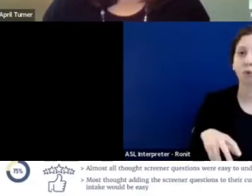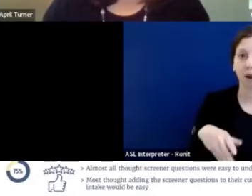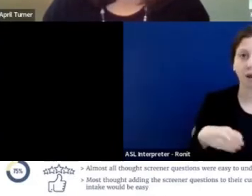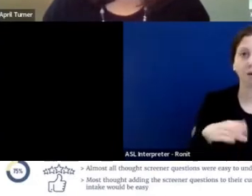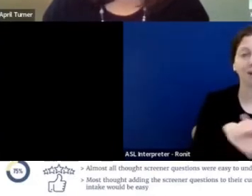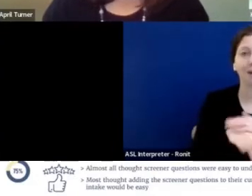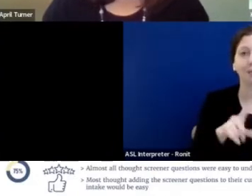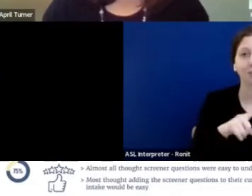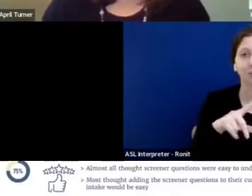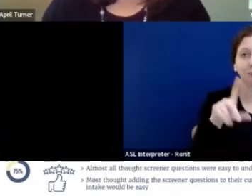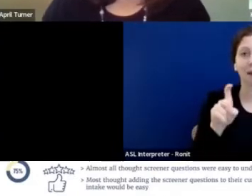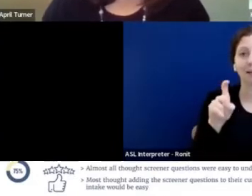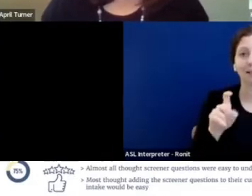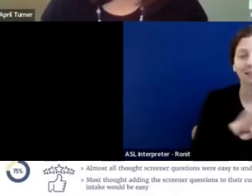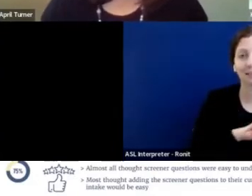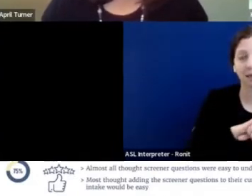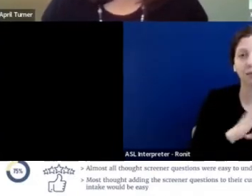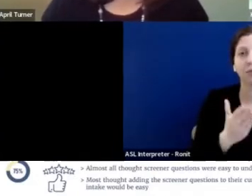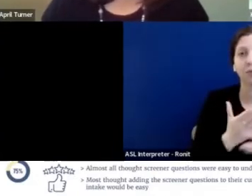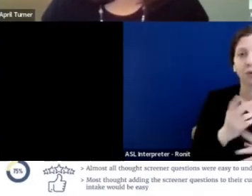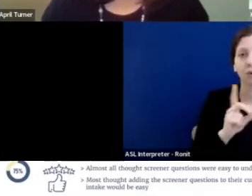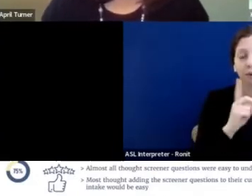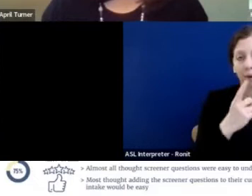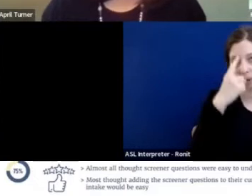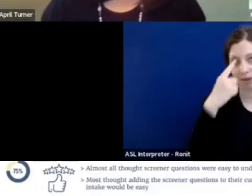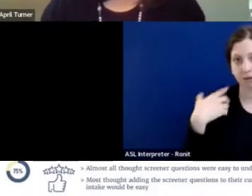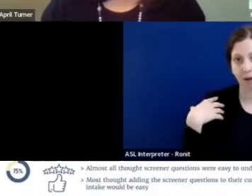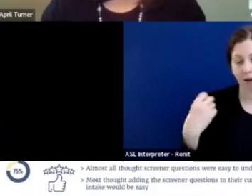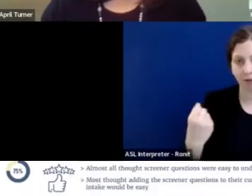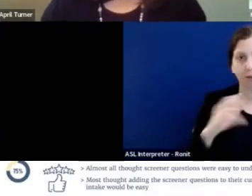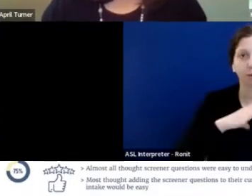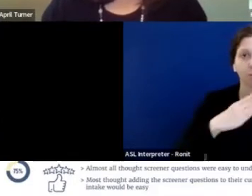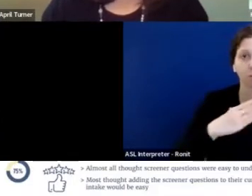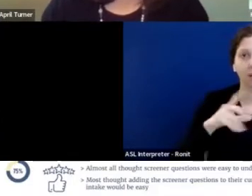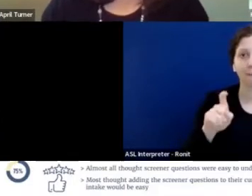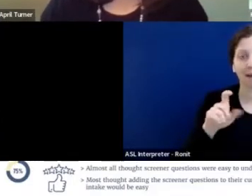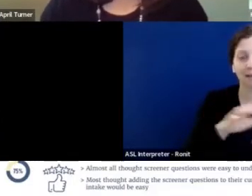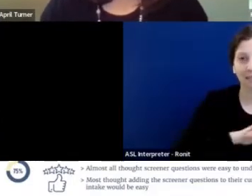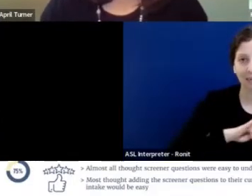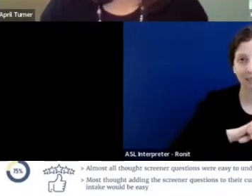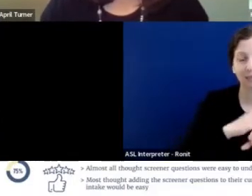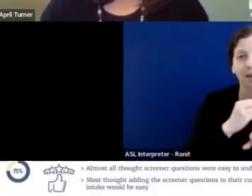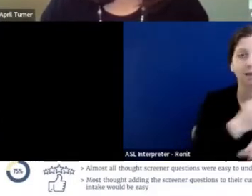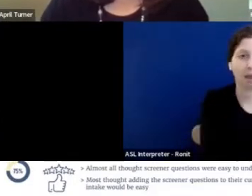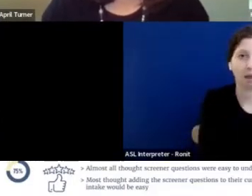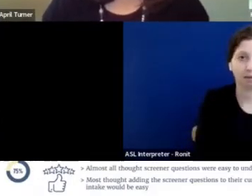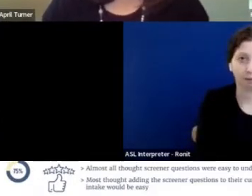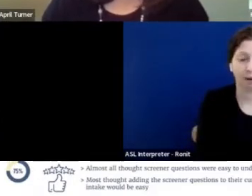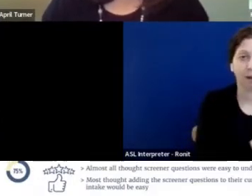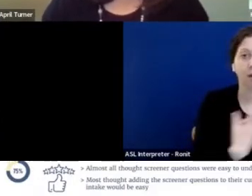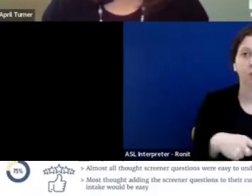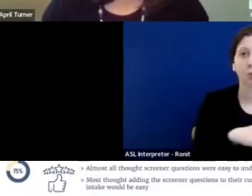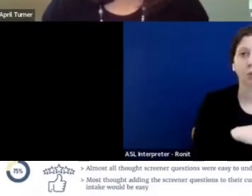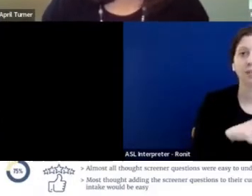those pilot sites through the Department of Mental Health, the community pilot sites, and the hospital. And we